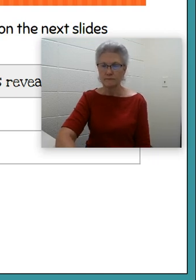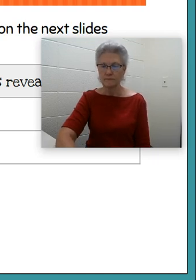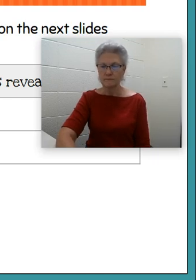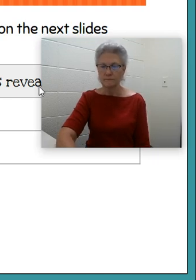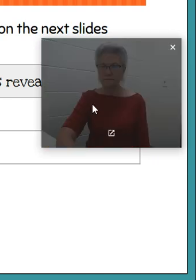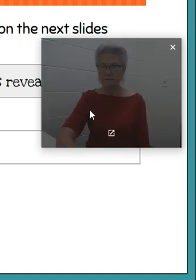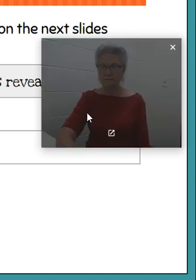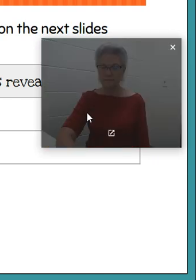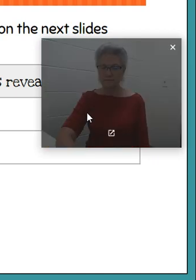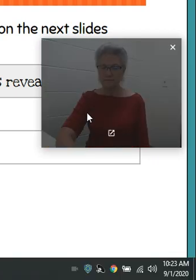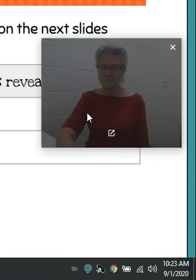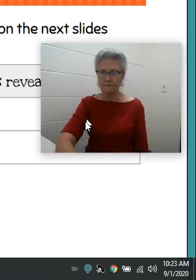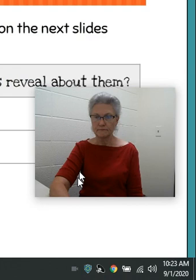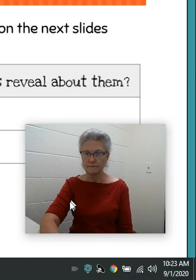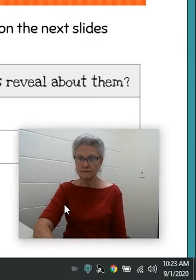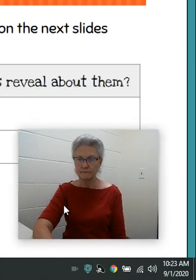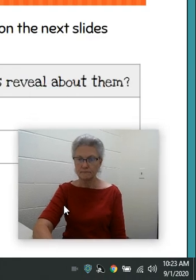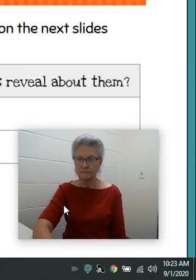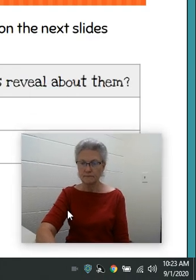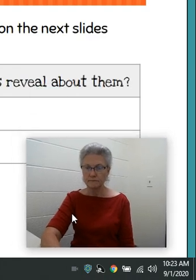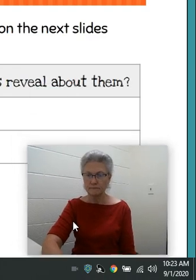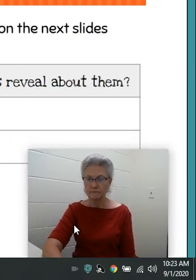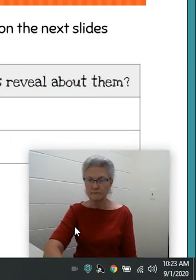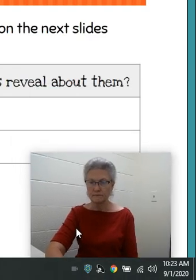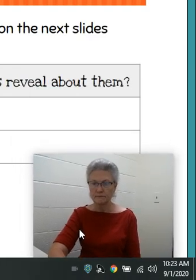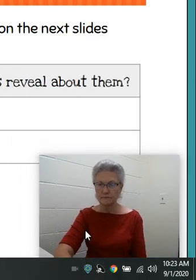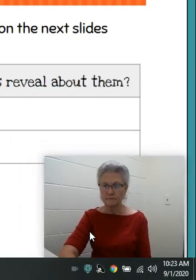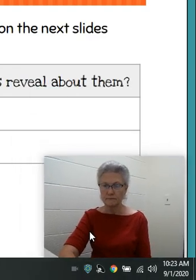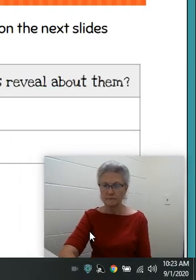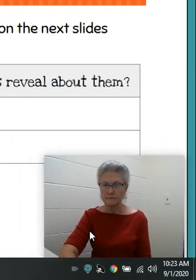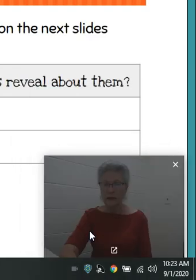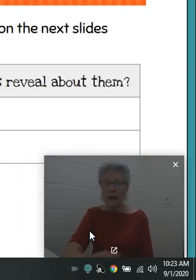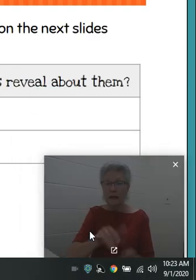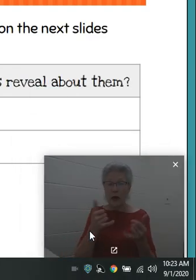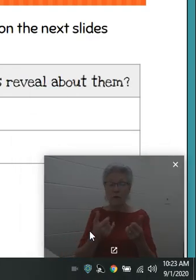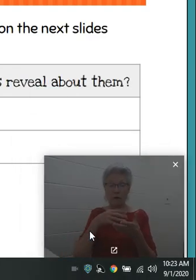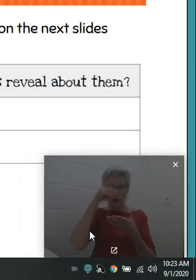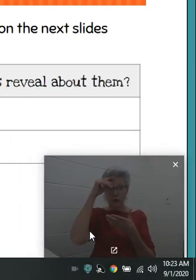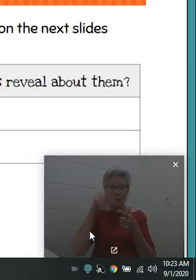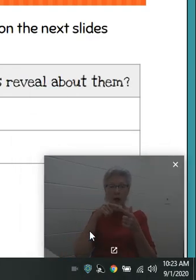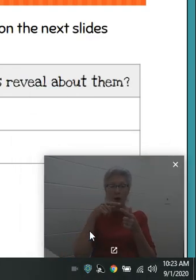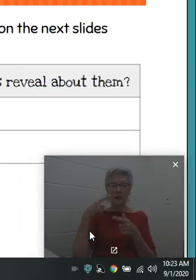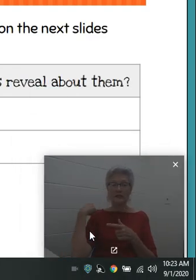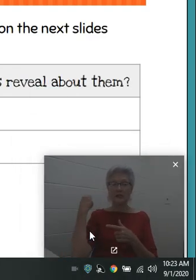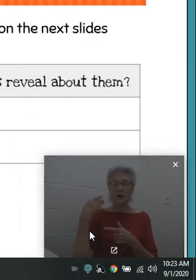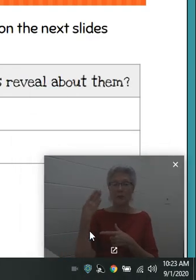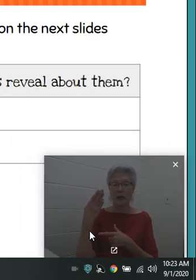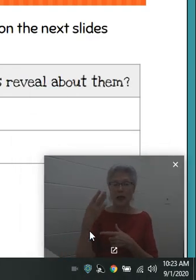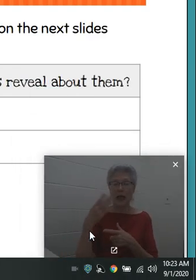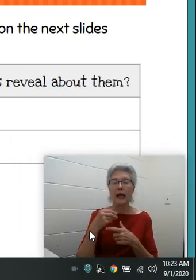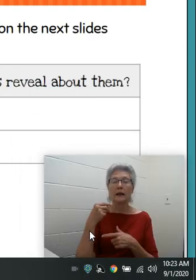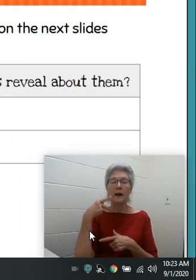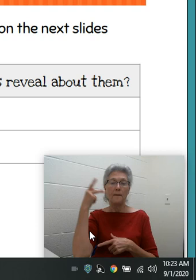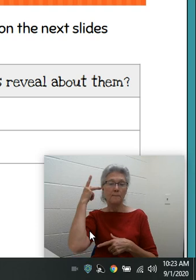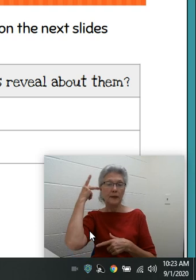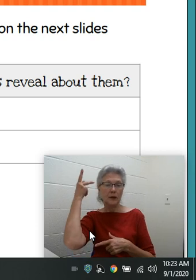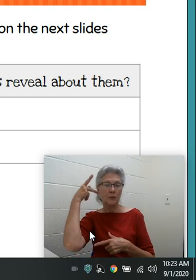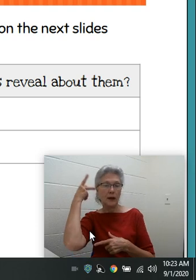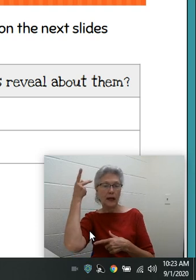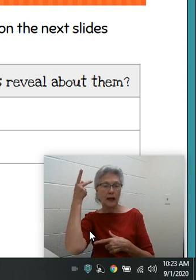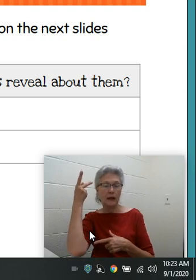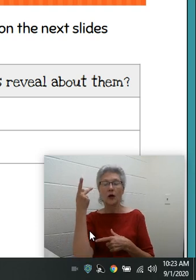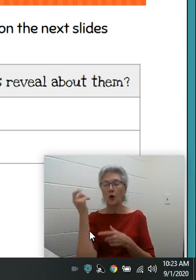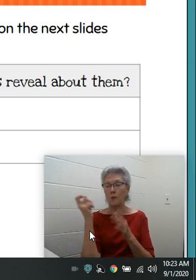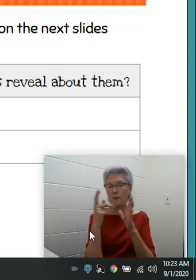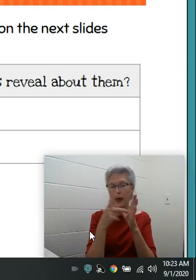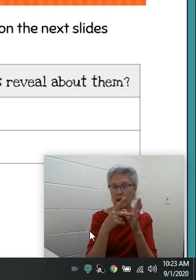Now that we've learned about Tinkerbell and learned a little bit about Peter Pan, I want you to go back in the text and kind of